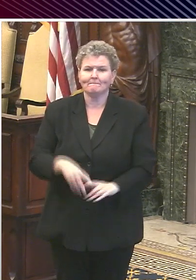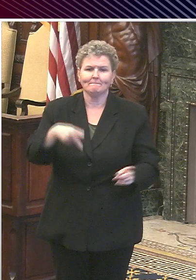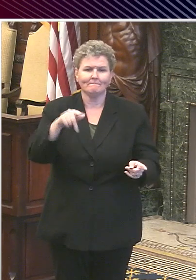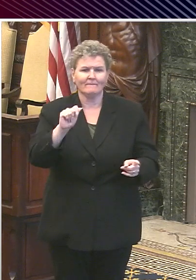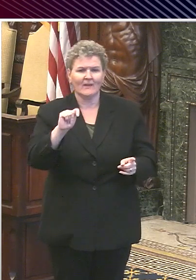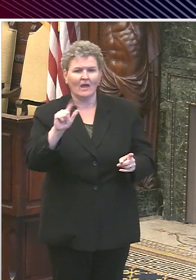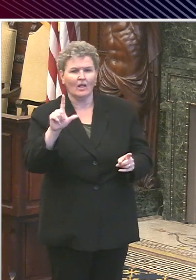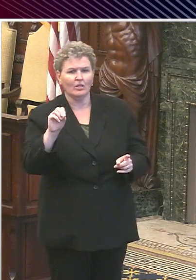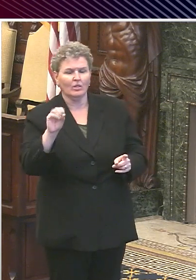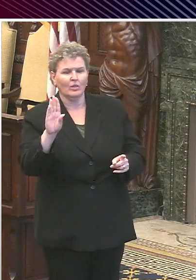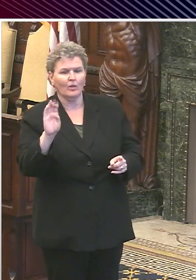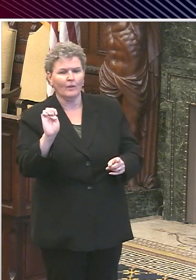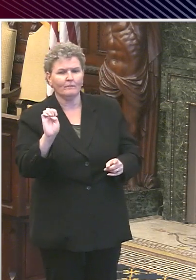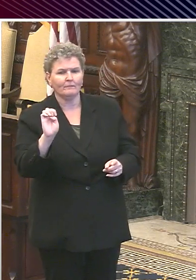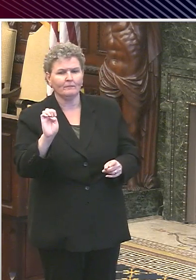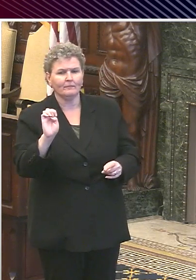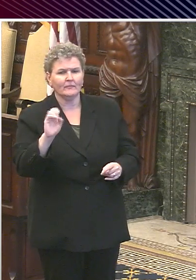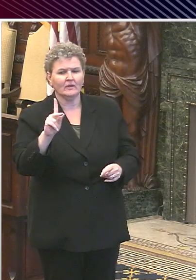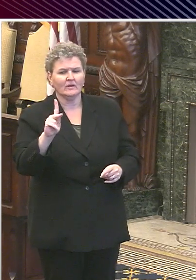KYW.